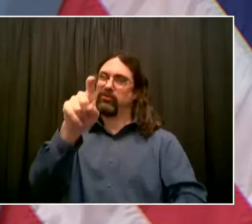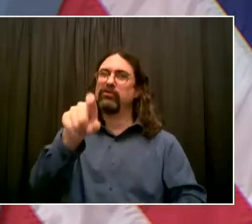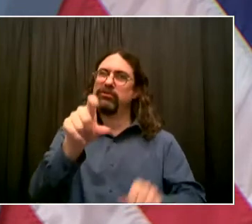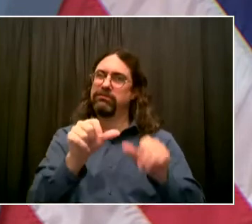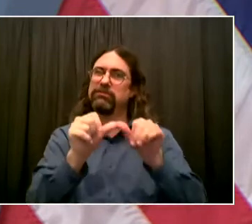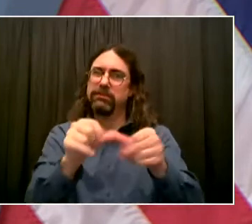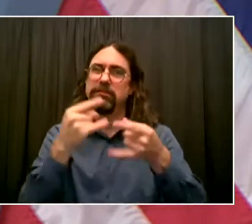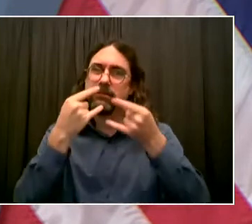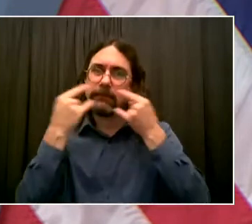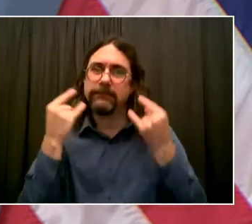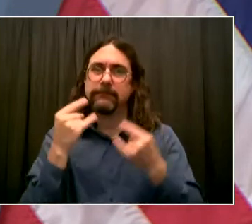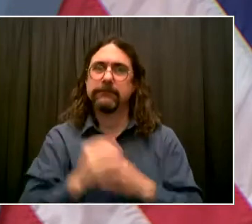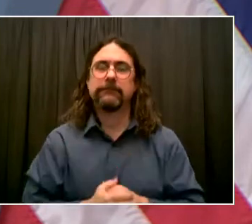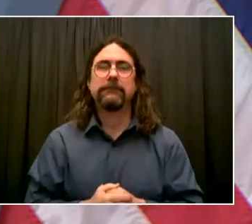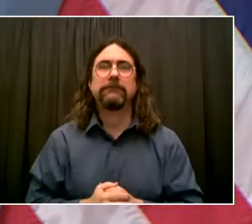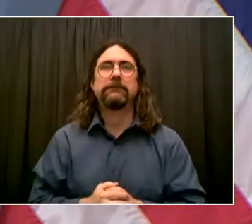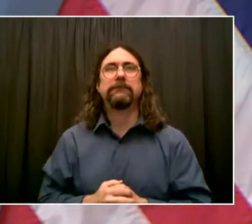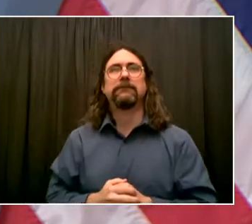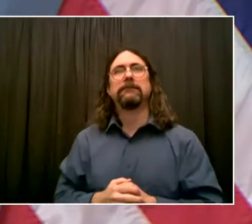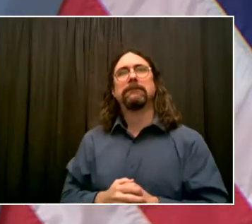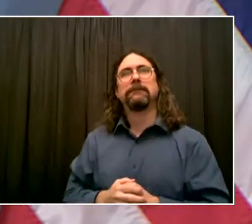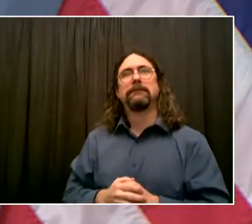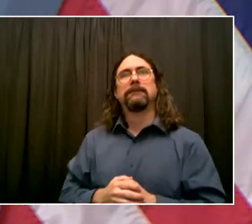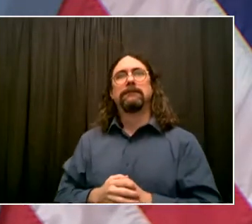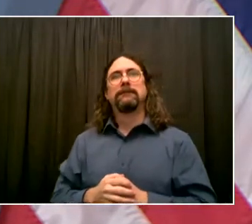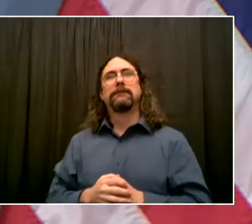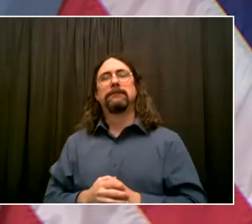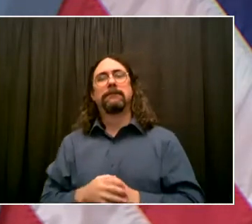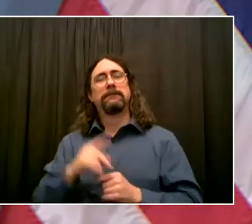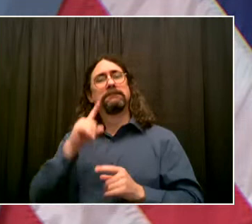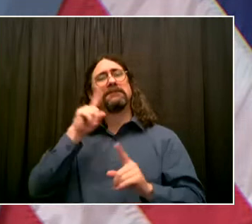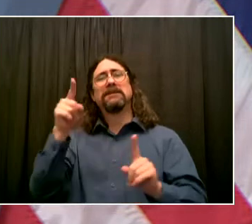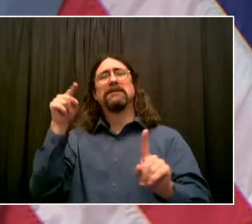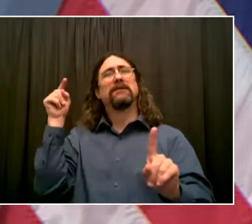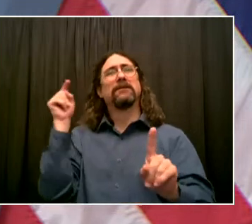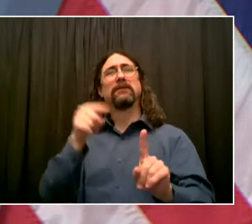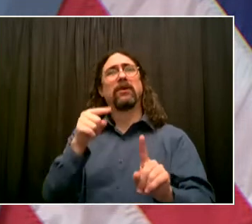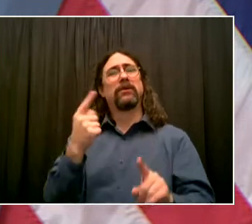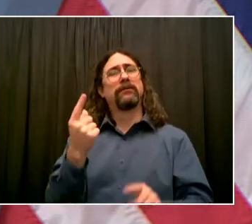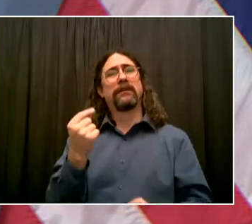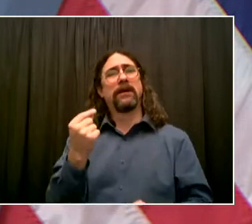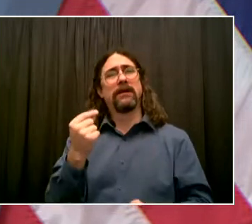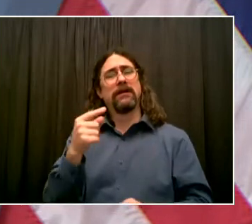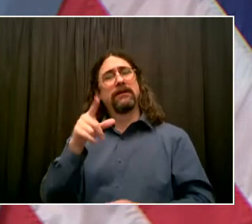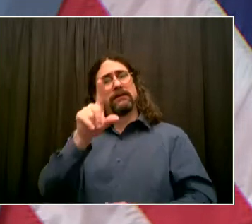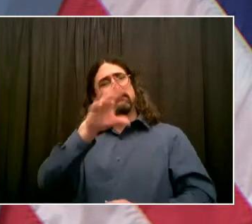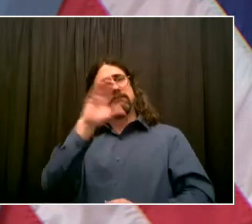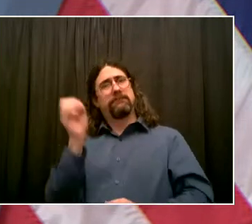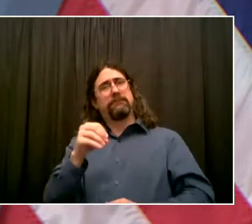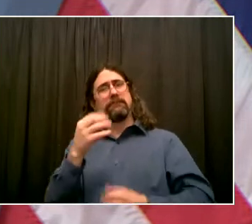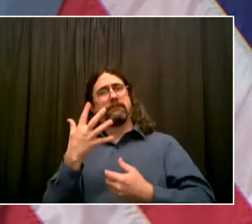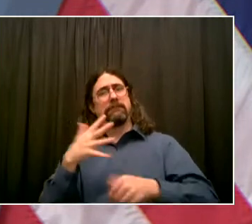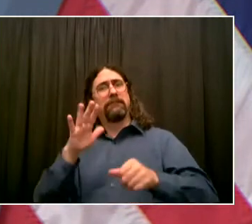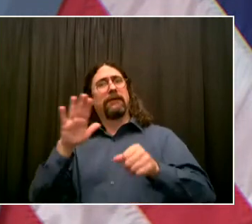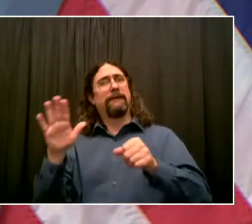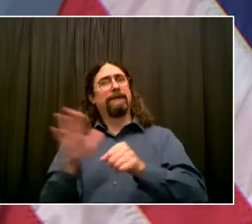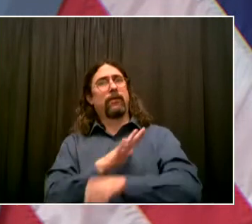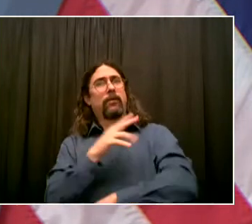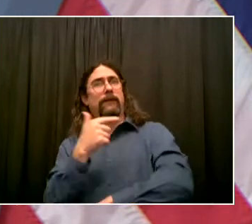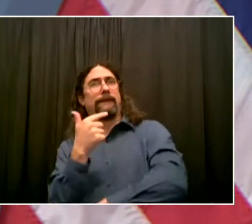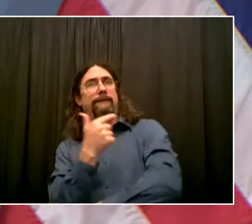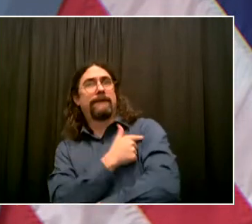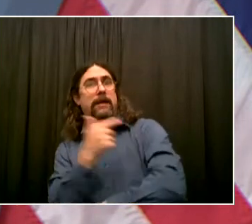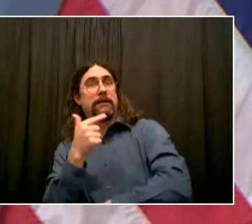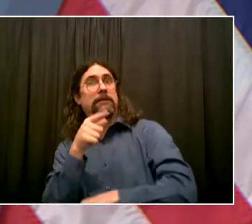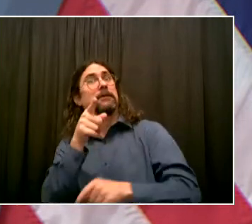is, fully vaccinated people, we're finding out more and more about the safety that confers, and